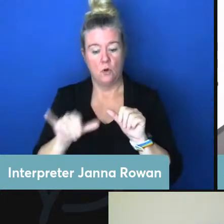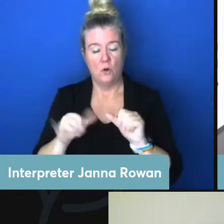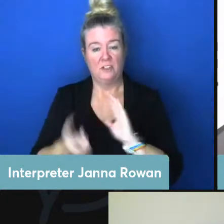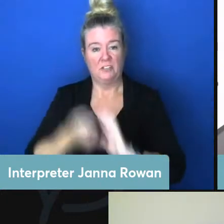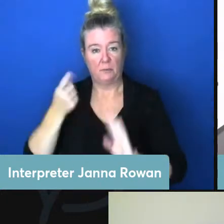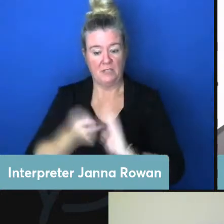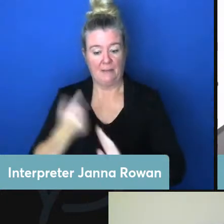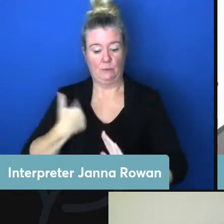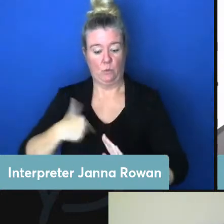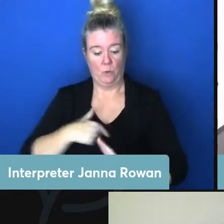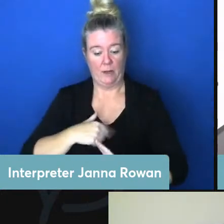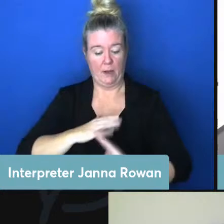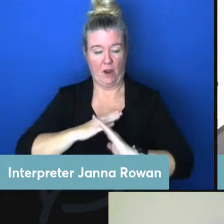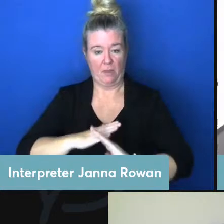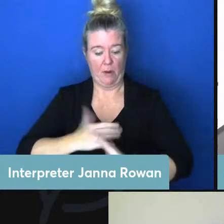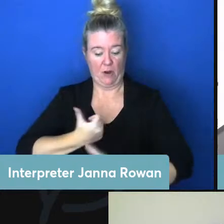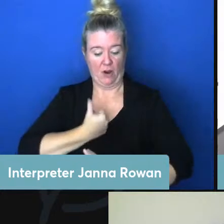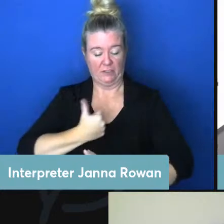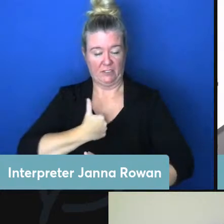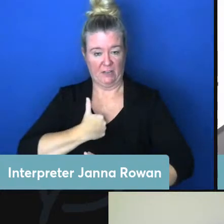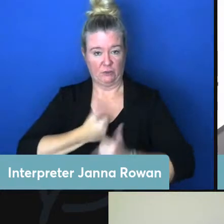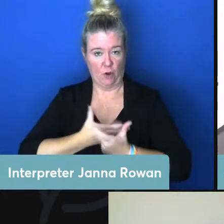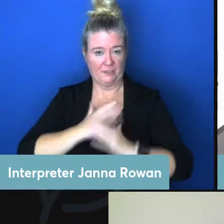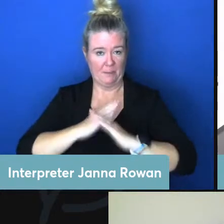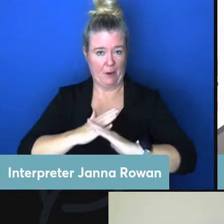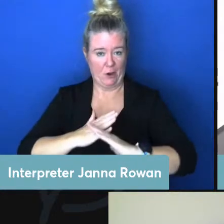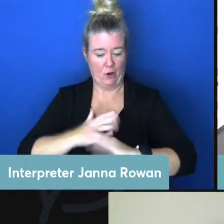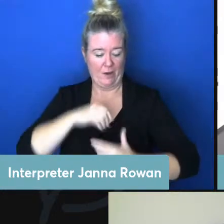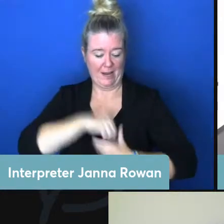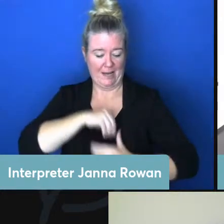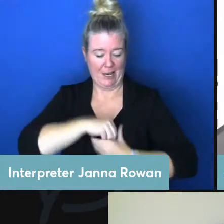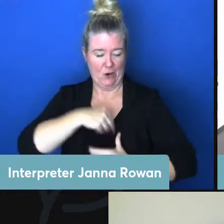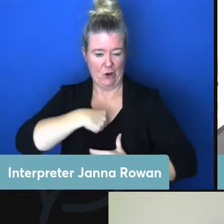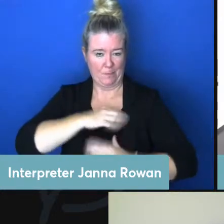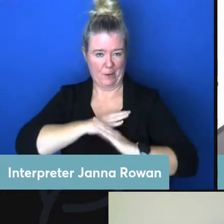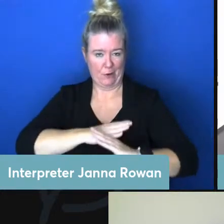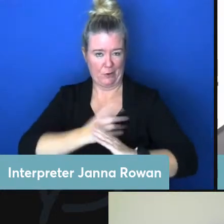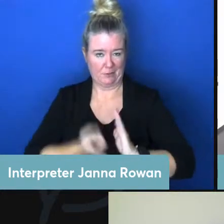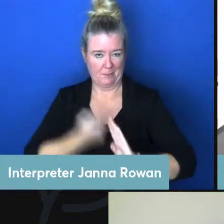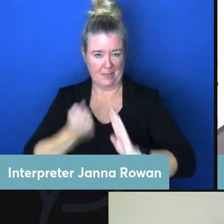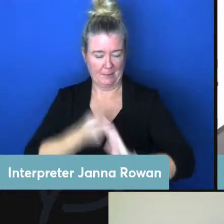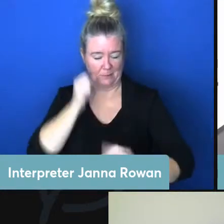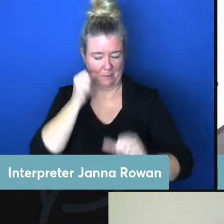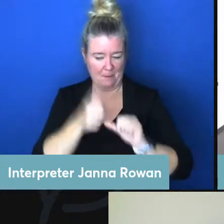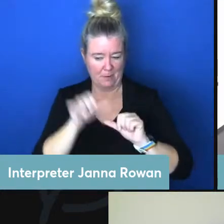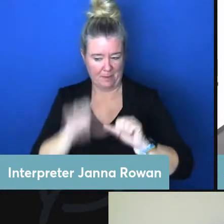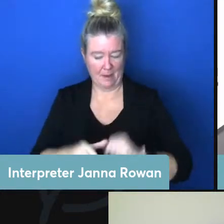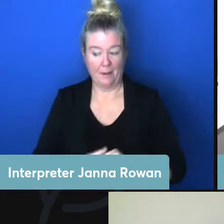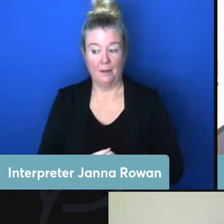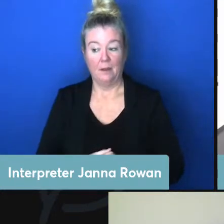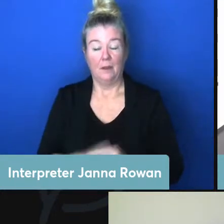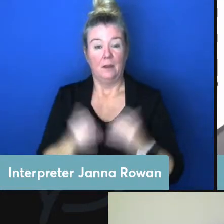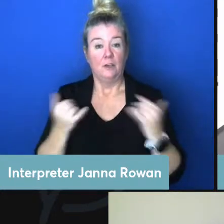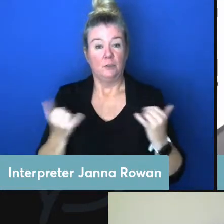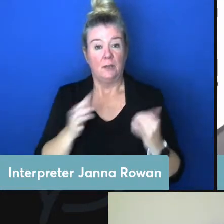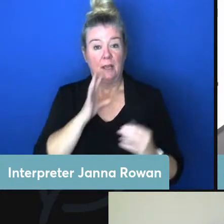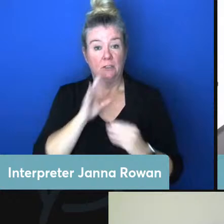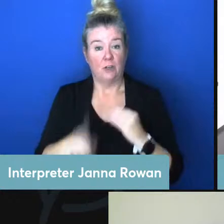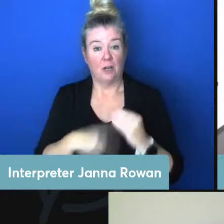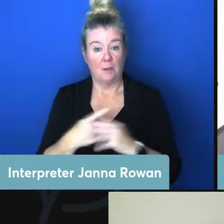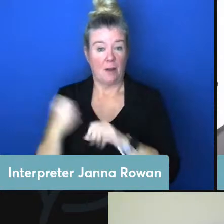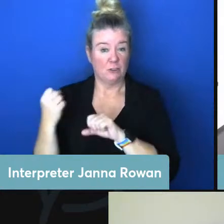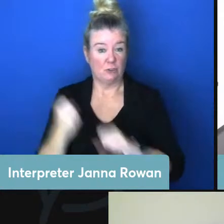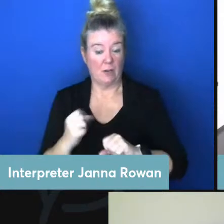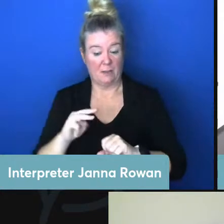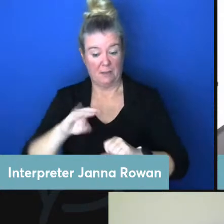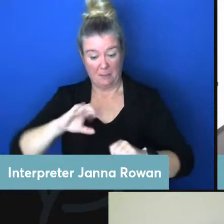Sometimes we are our barrier, right? Sometimes there are other things, but it's important to remember that. So today we're going to be talking about strengthening